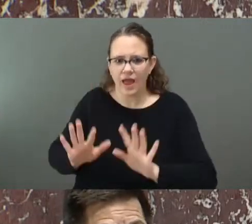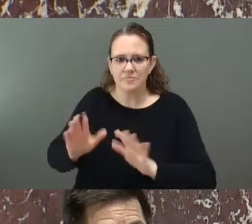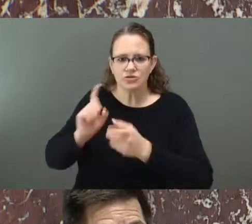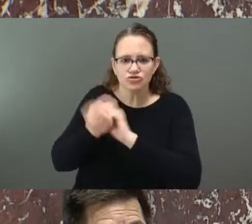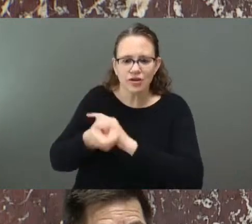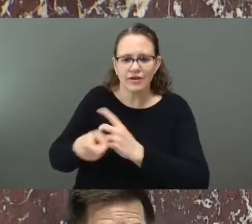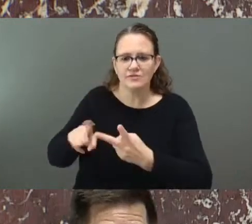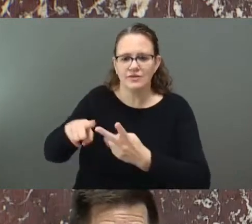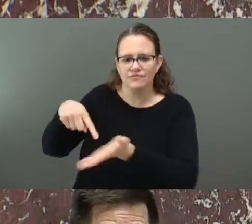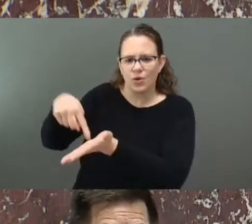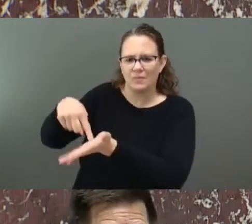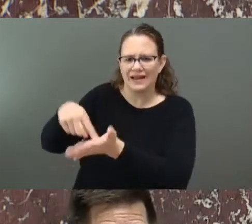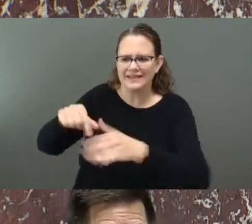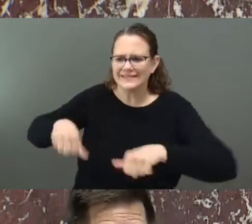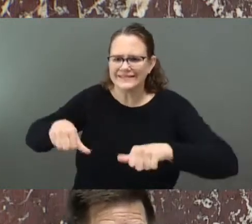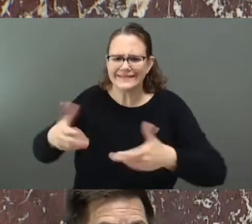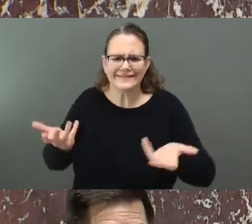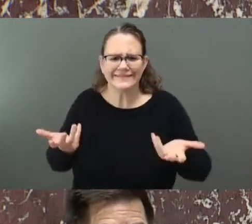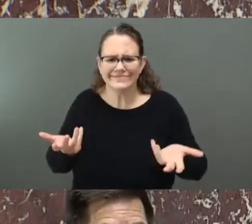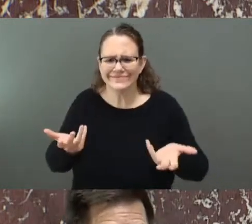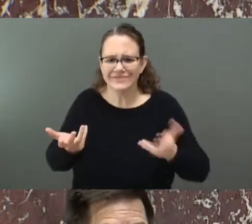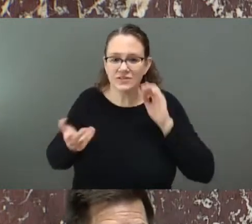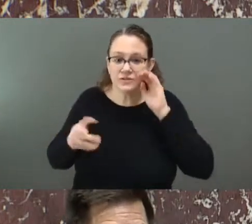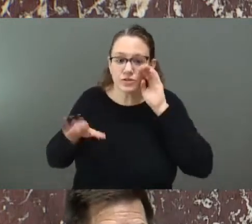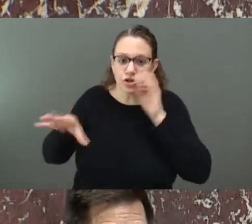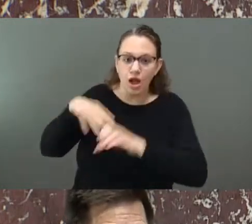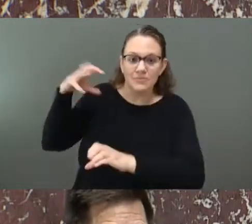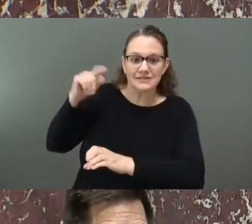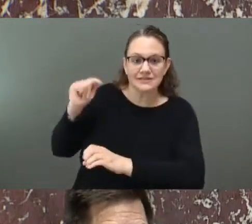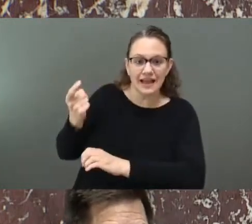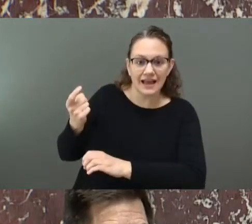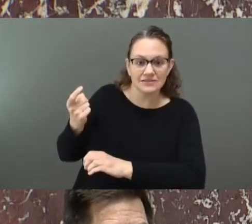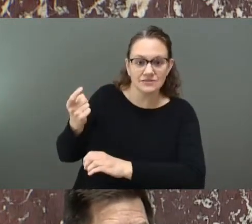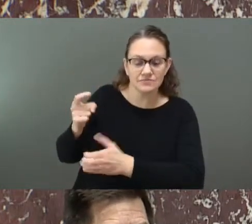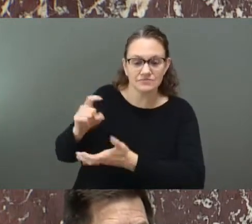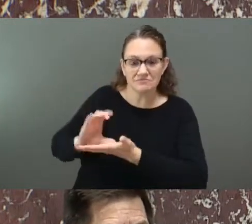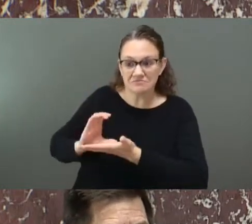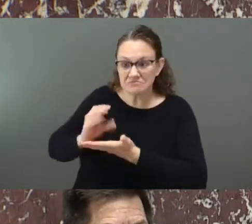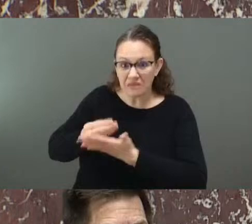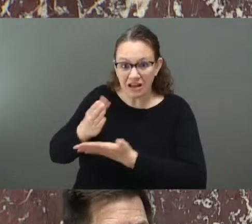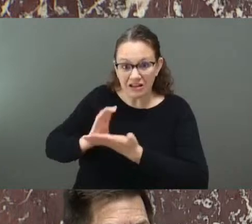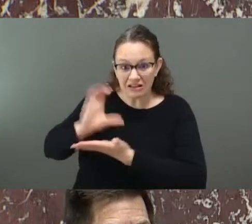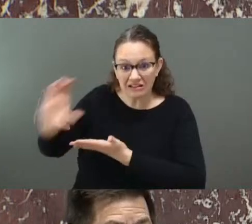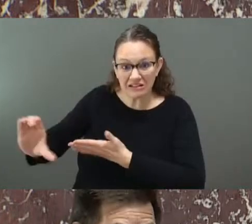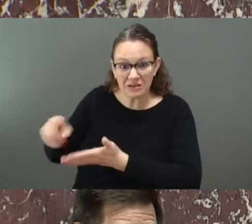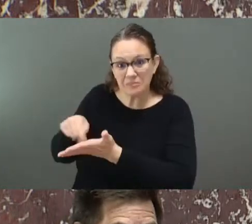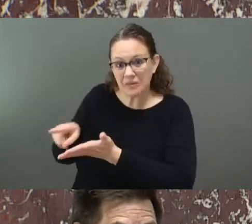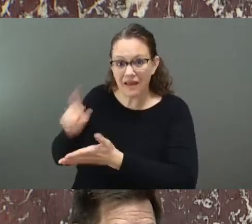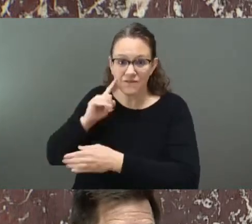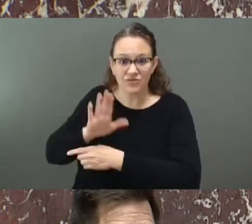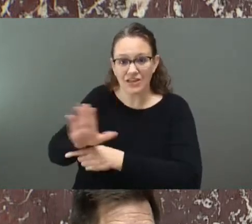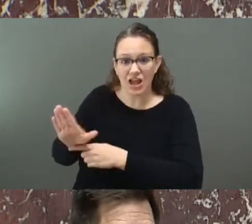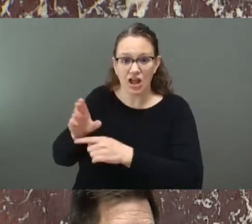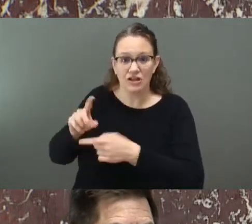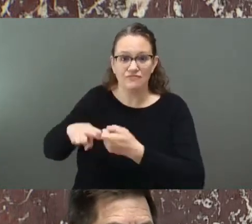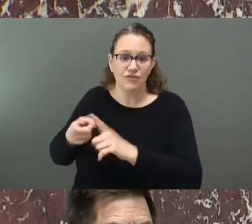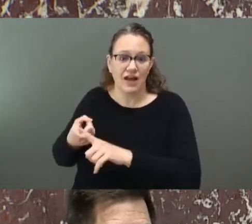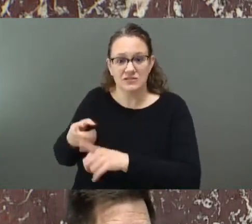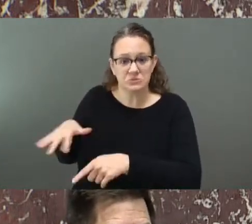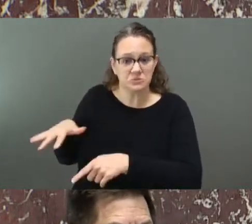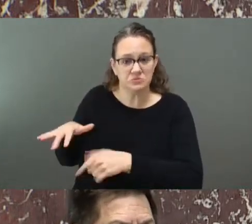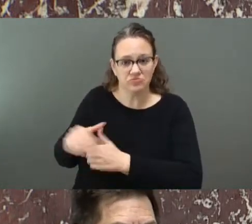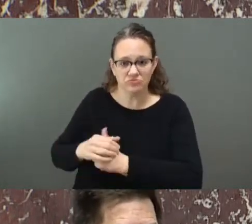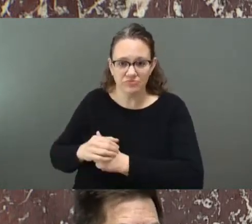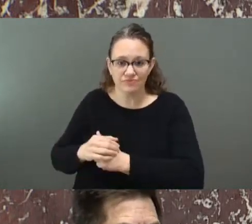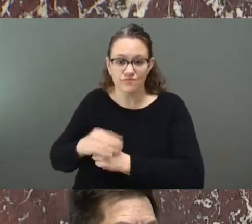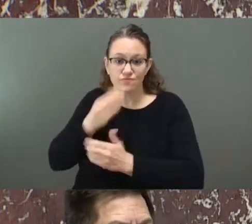carbon tax dollars into their carbon tax kickback, they might actually have recorded some emission drops. Grocery prices have soared over 30%